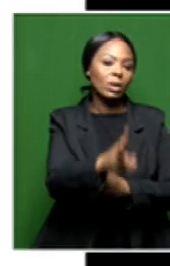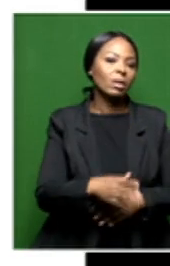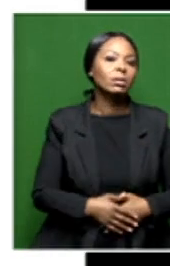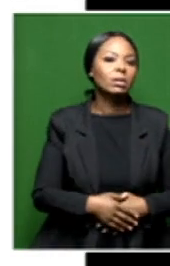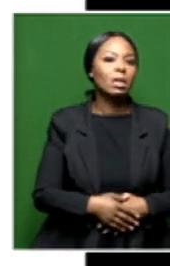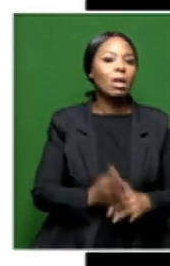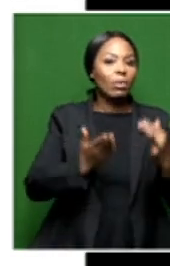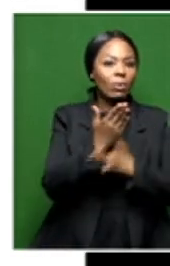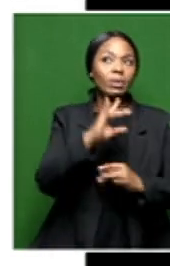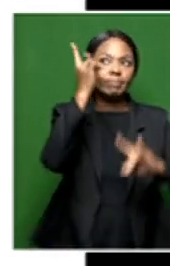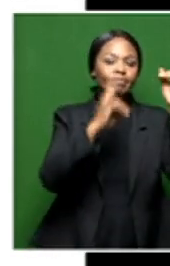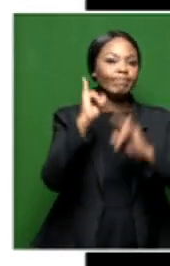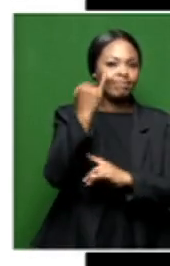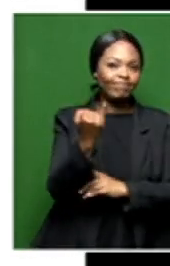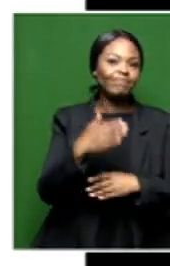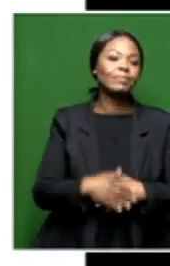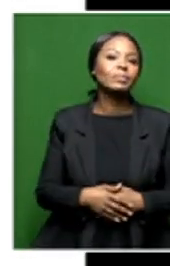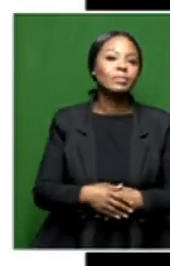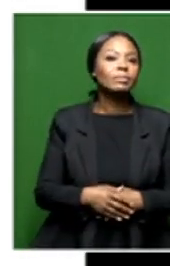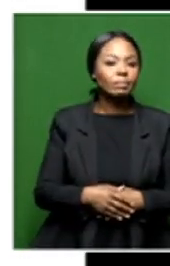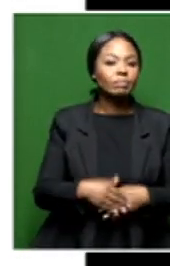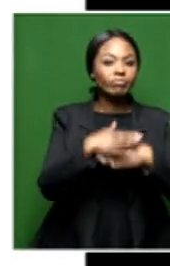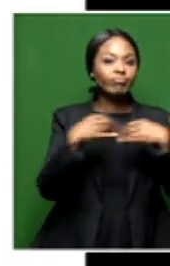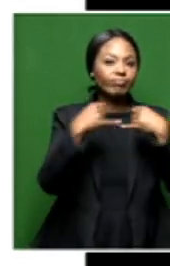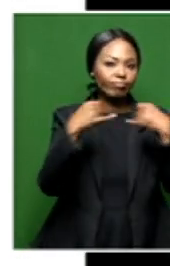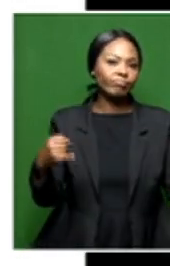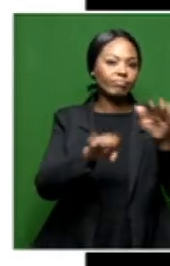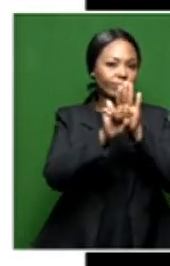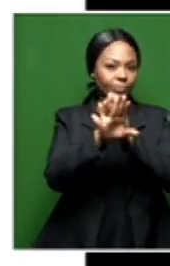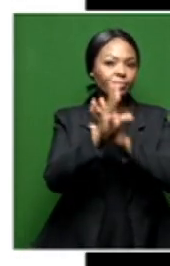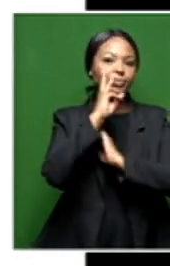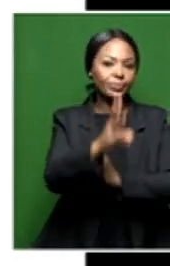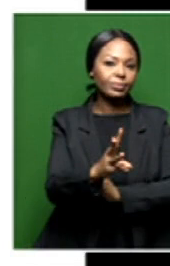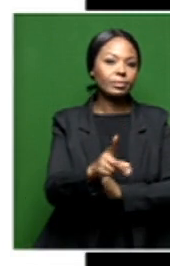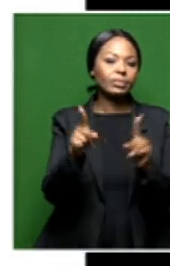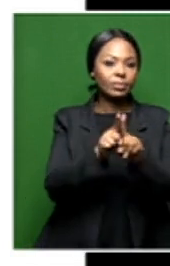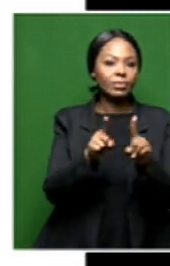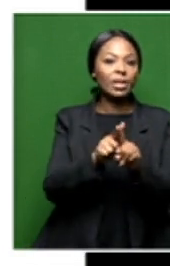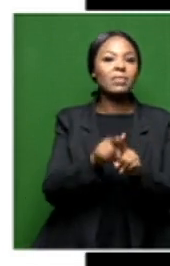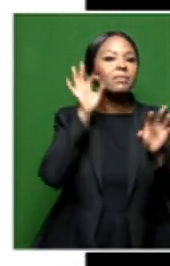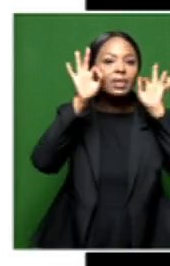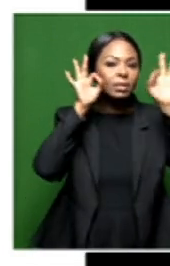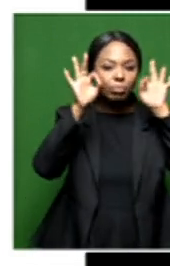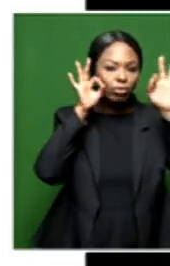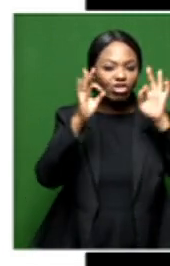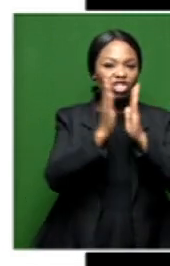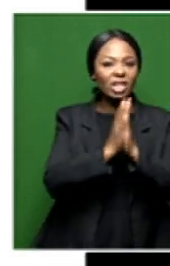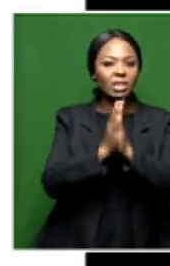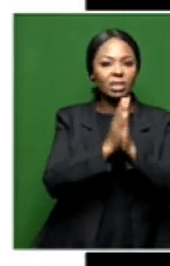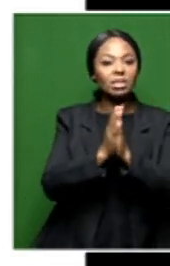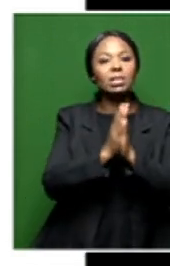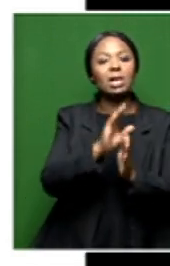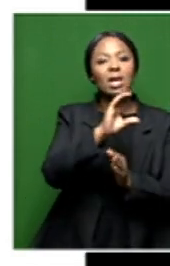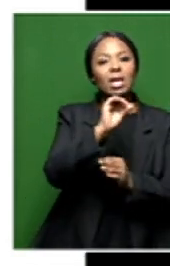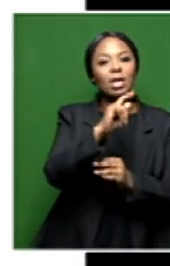social platforms, the City of Johannesburg, but also it will be live streamed through the cathedral Facebook, of the Cathedral of St. Mary's